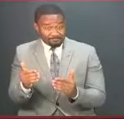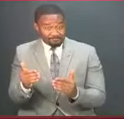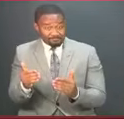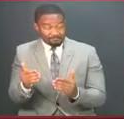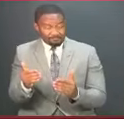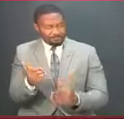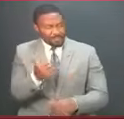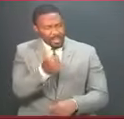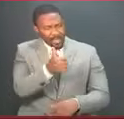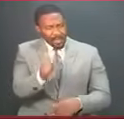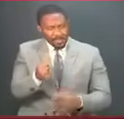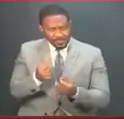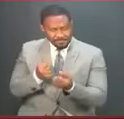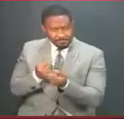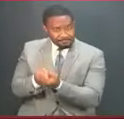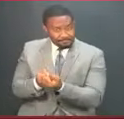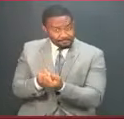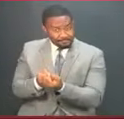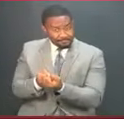Any seconder?